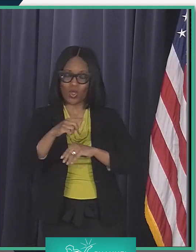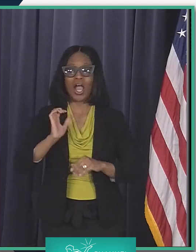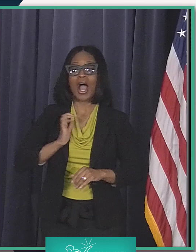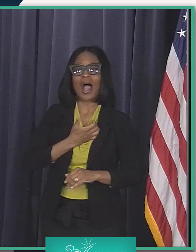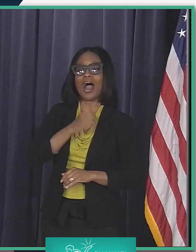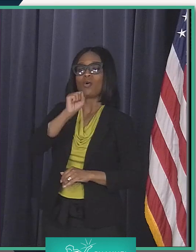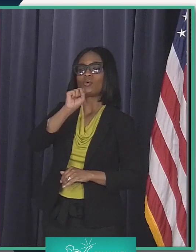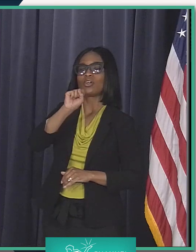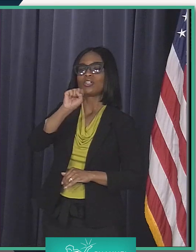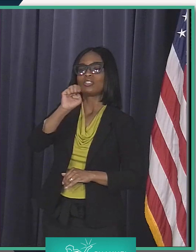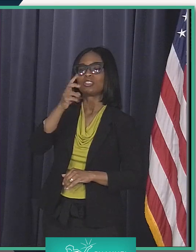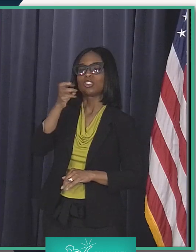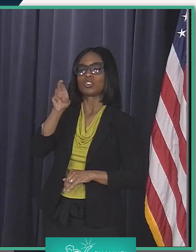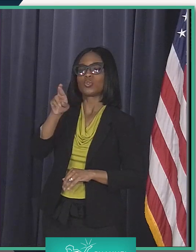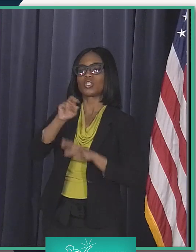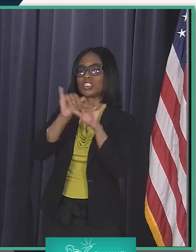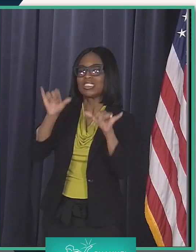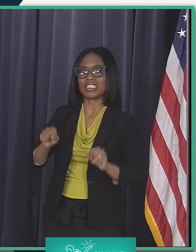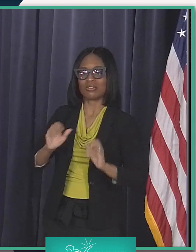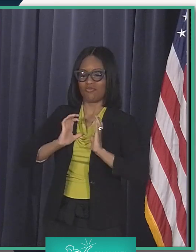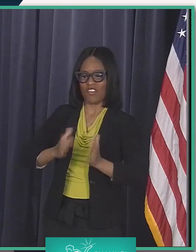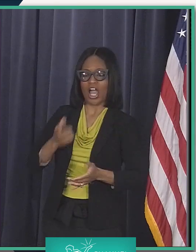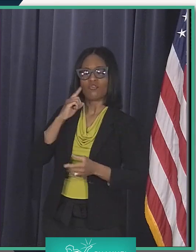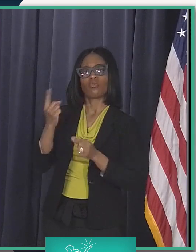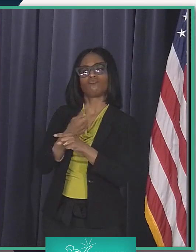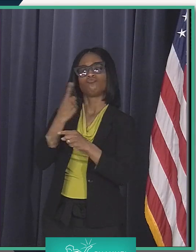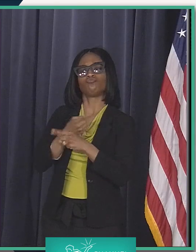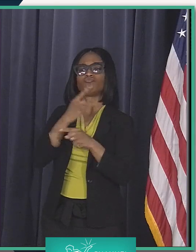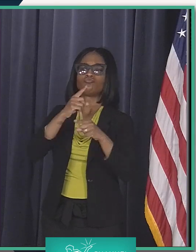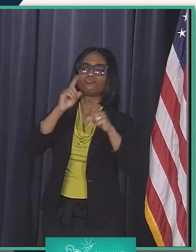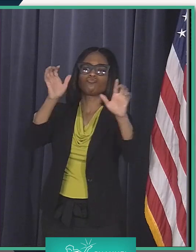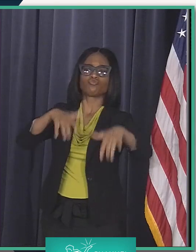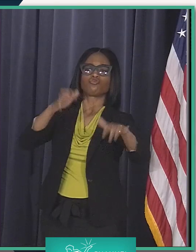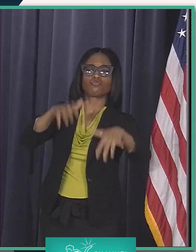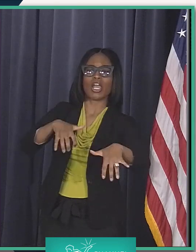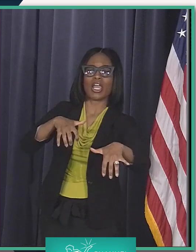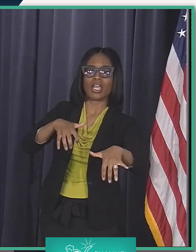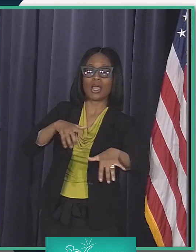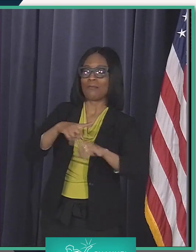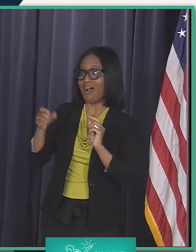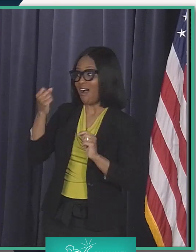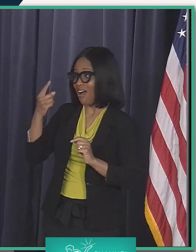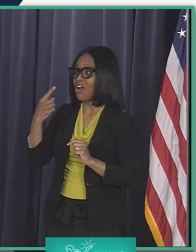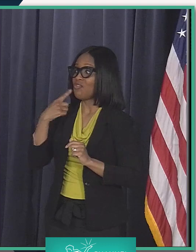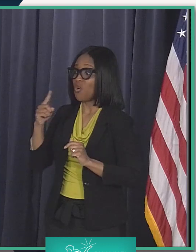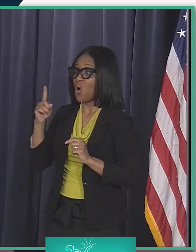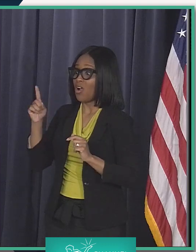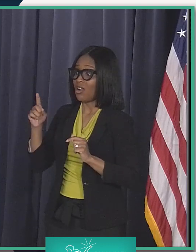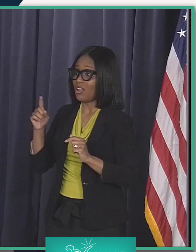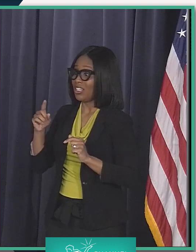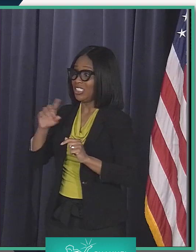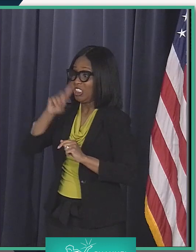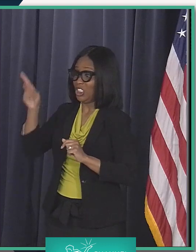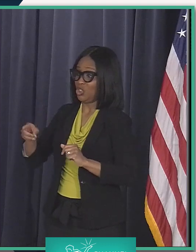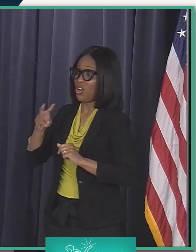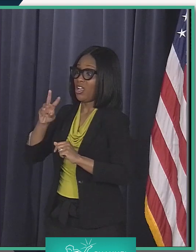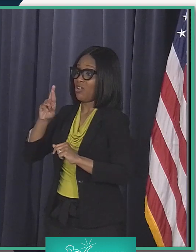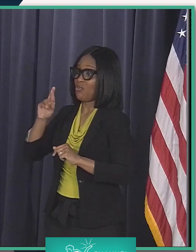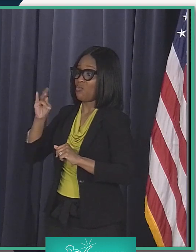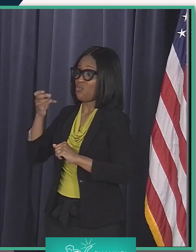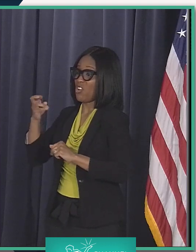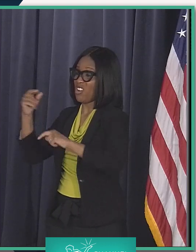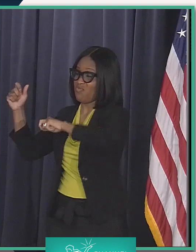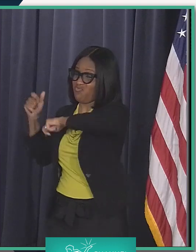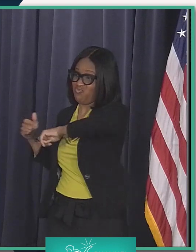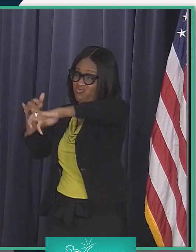down in Jefferson Chalmers is just fine for normal rainstorms. It's not fine for the entire Detroit River pouring into the street. It was